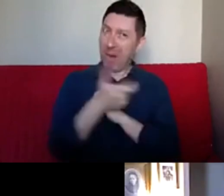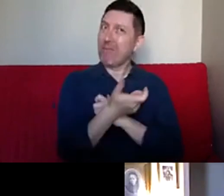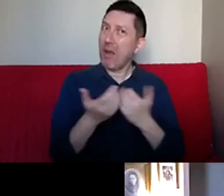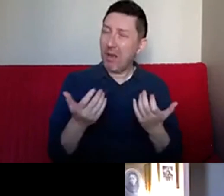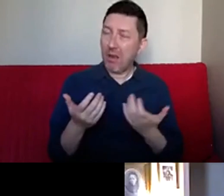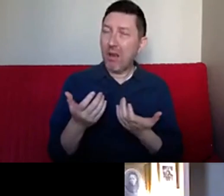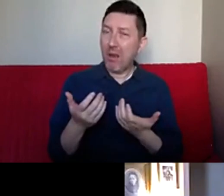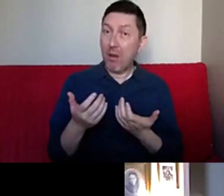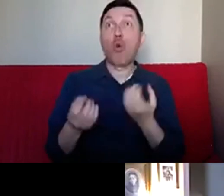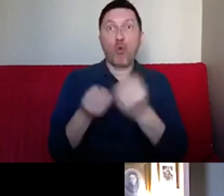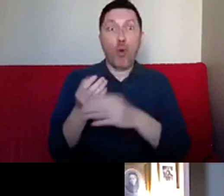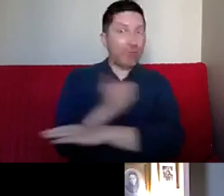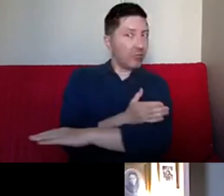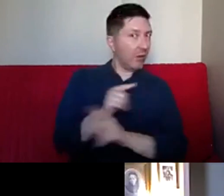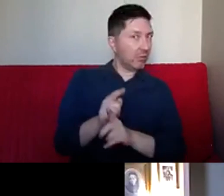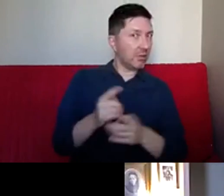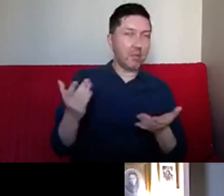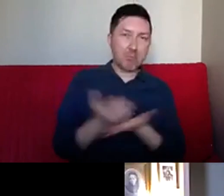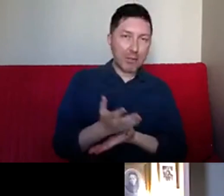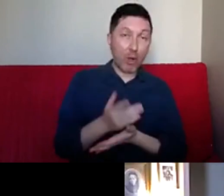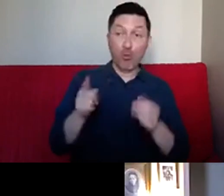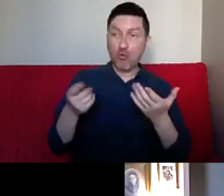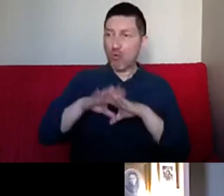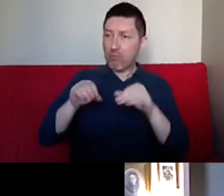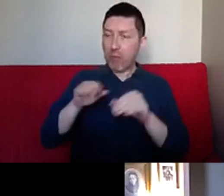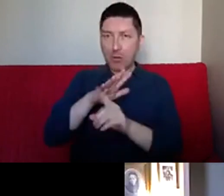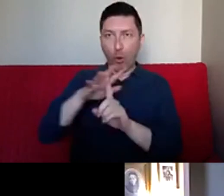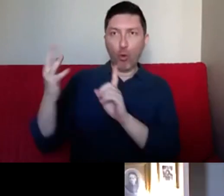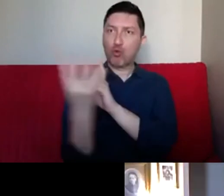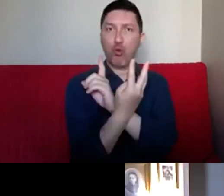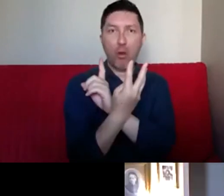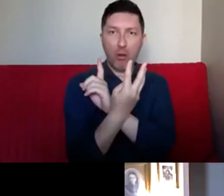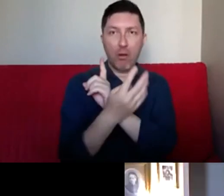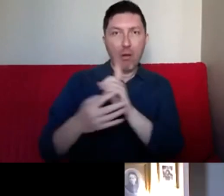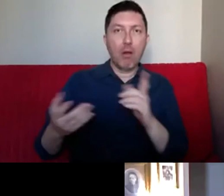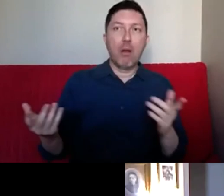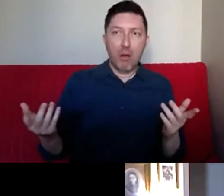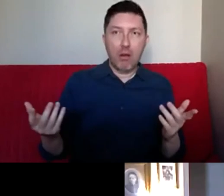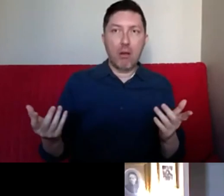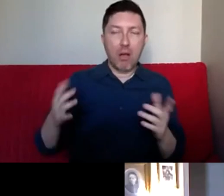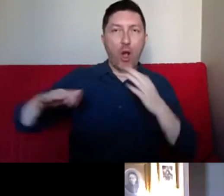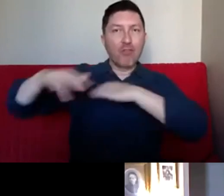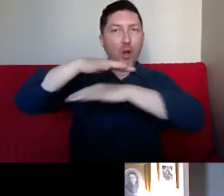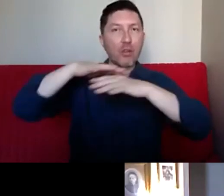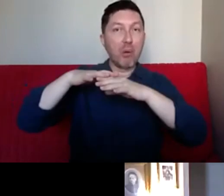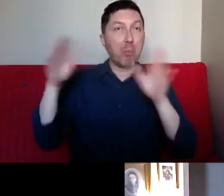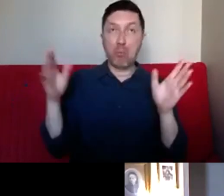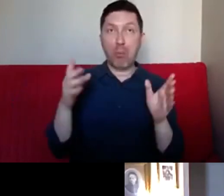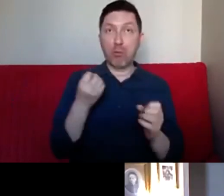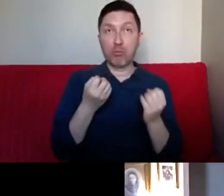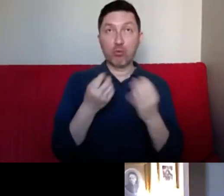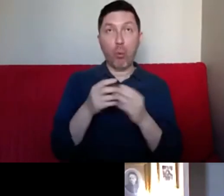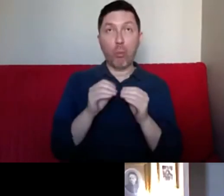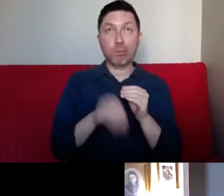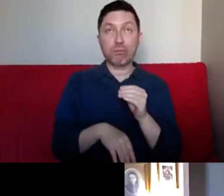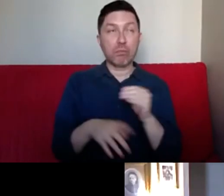person, it seems that it doesn't have so much care. So when we speak also about training, and this